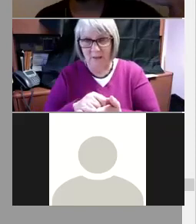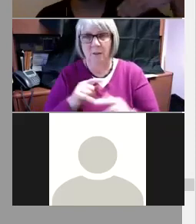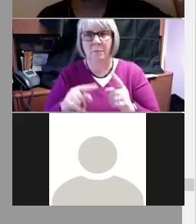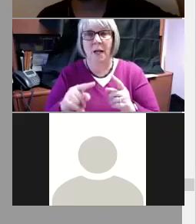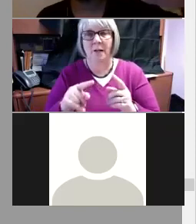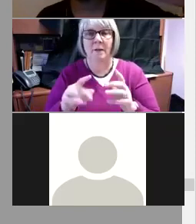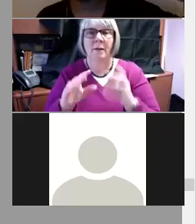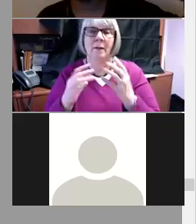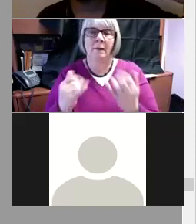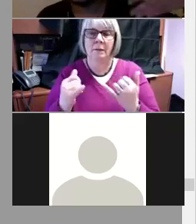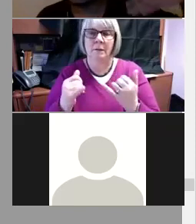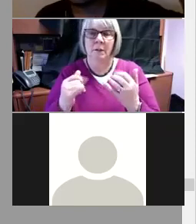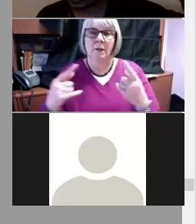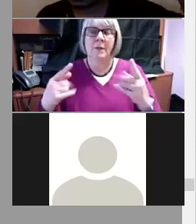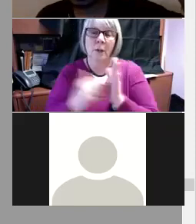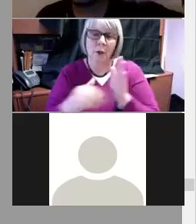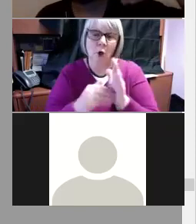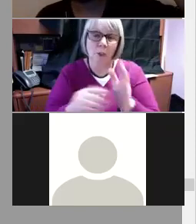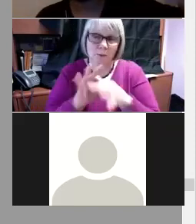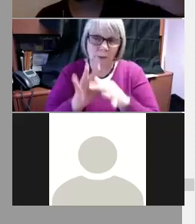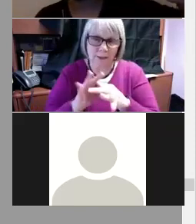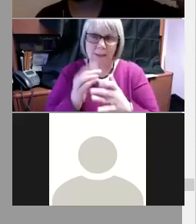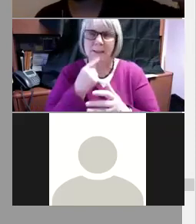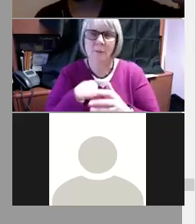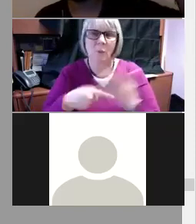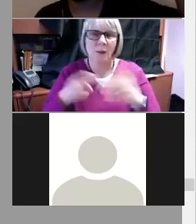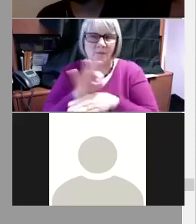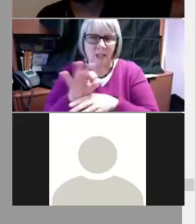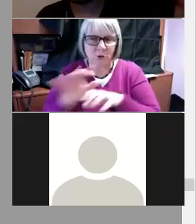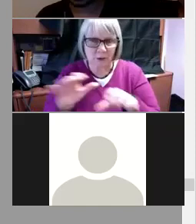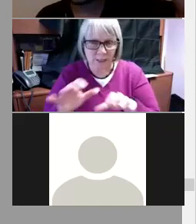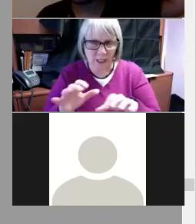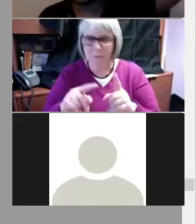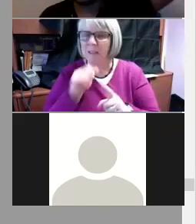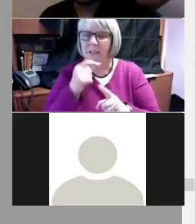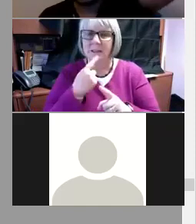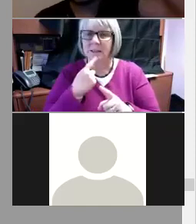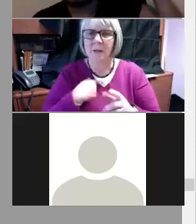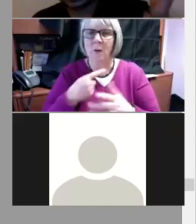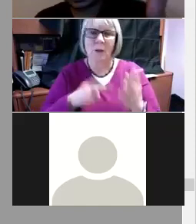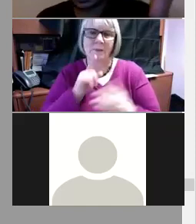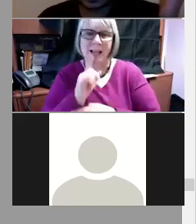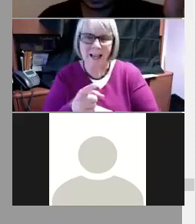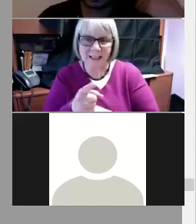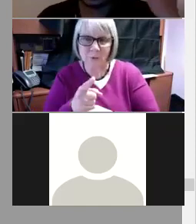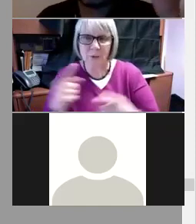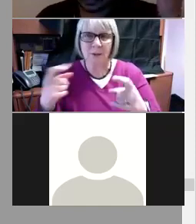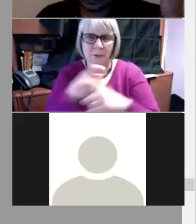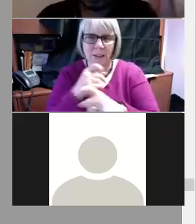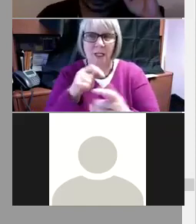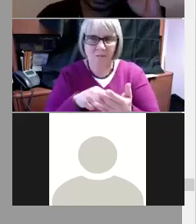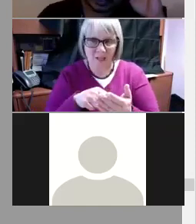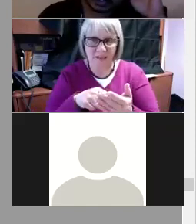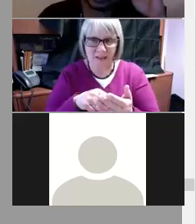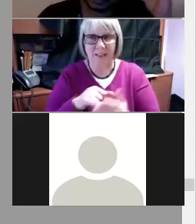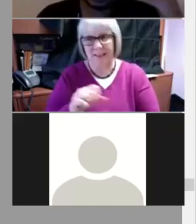relations give me an indication of what the function does, but does not tell me what the actual complexity of this algorithm